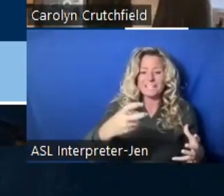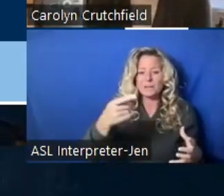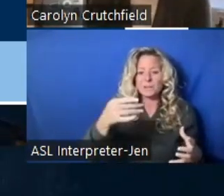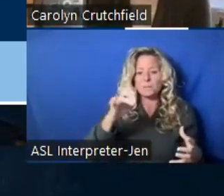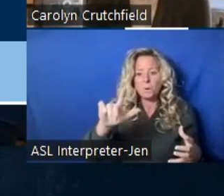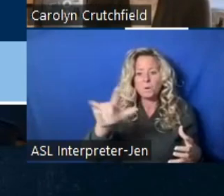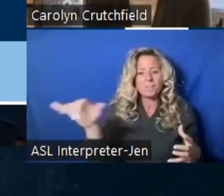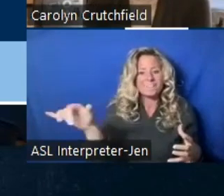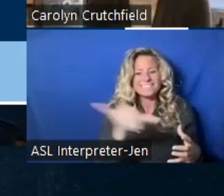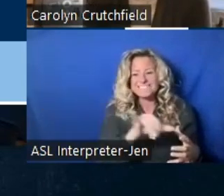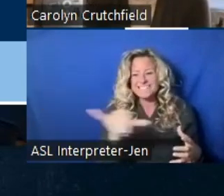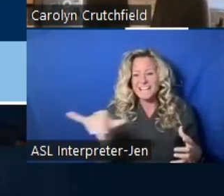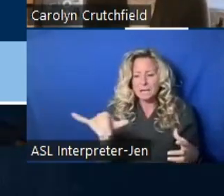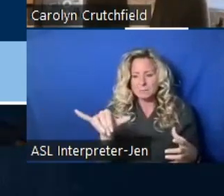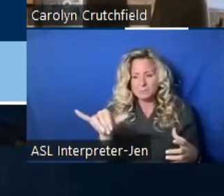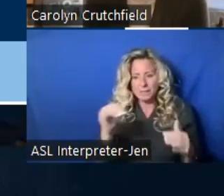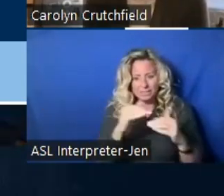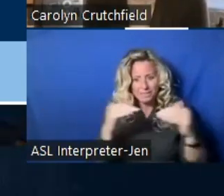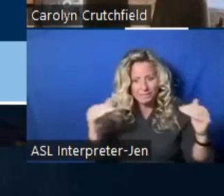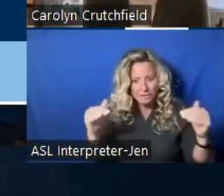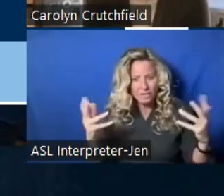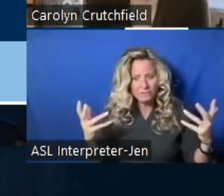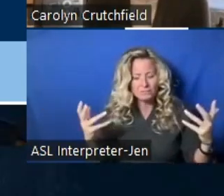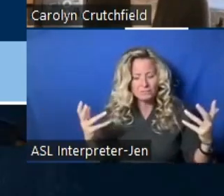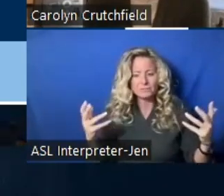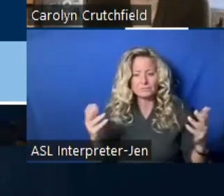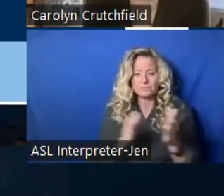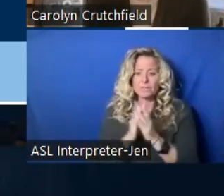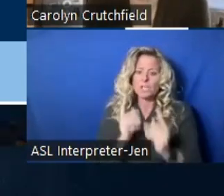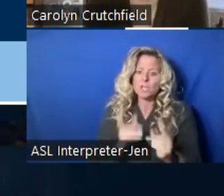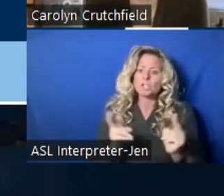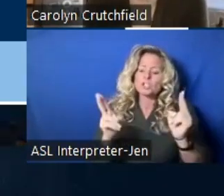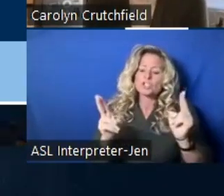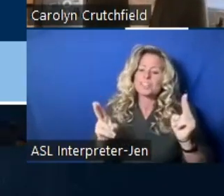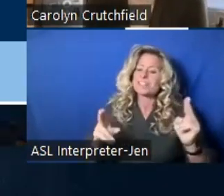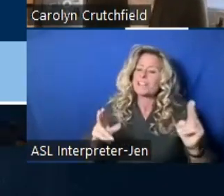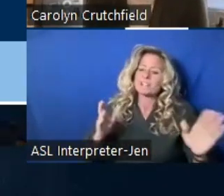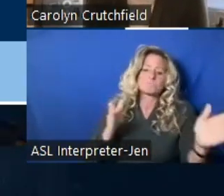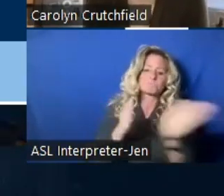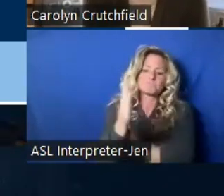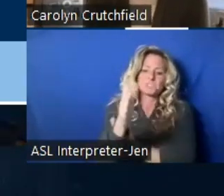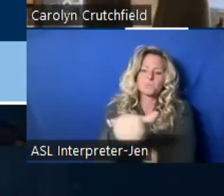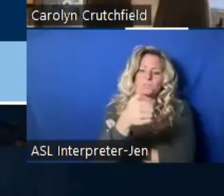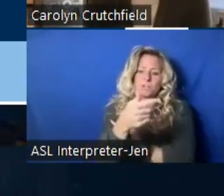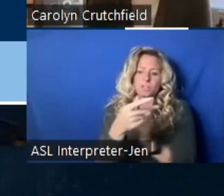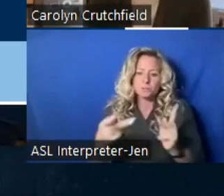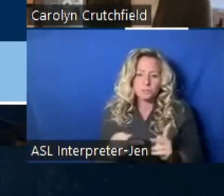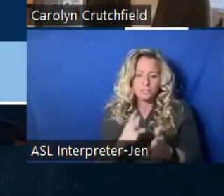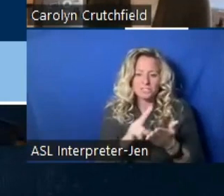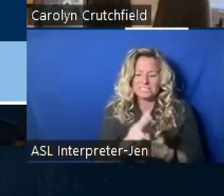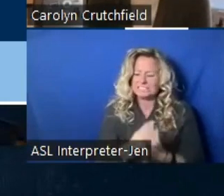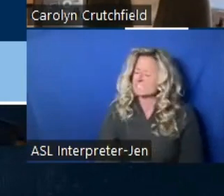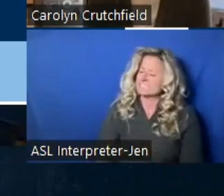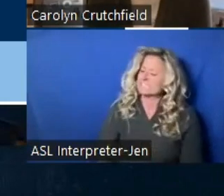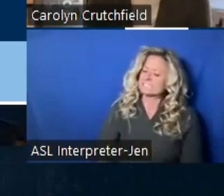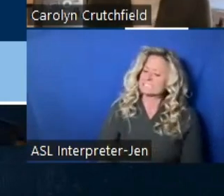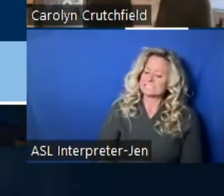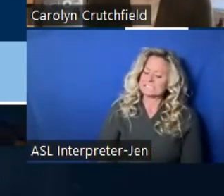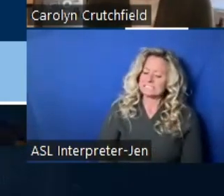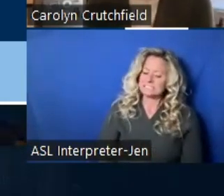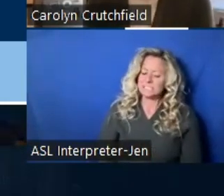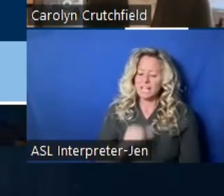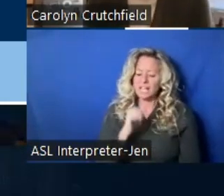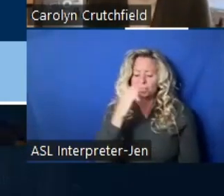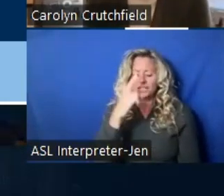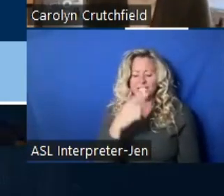sort of same level of like urgency? I gotta go somewhere else. I don't think it's as